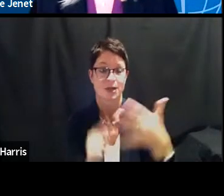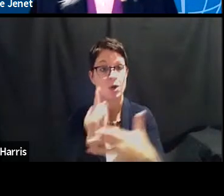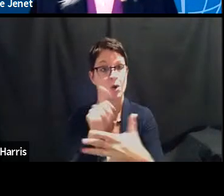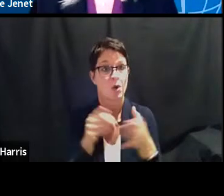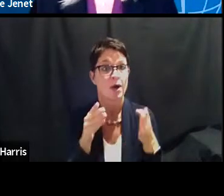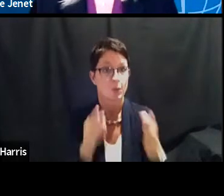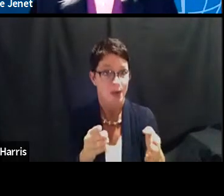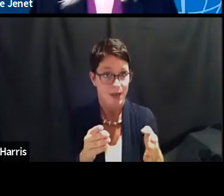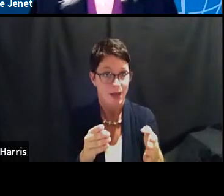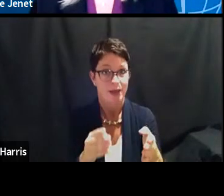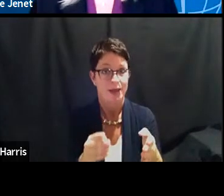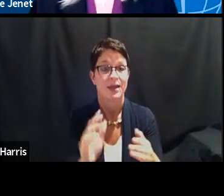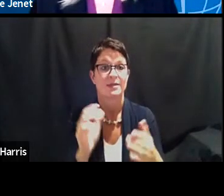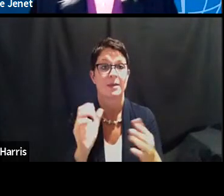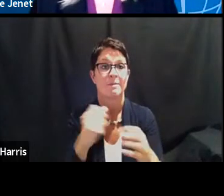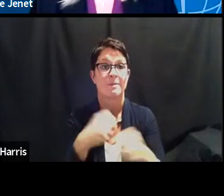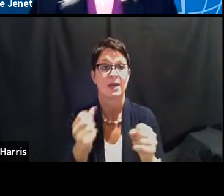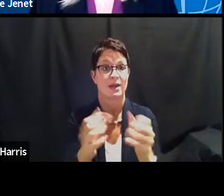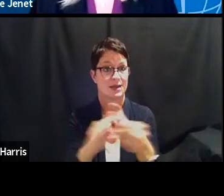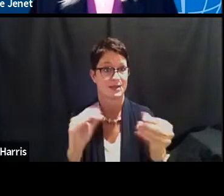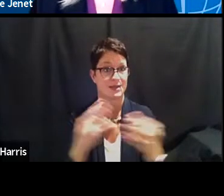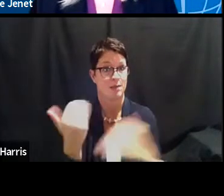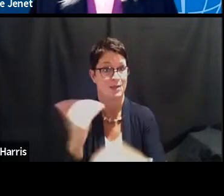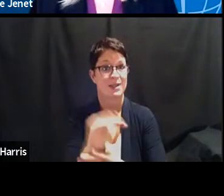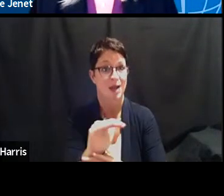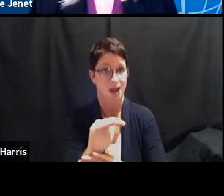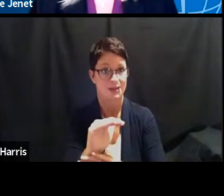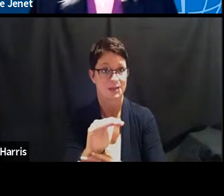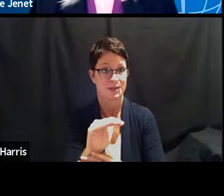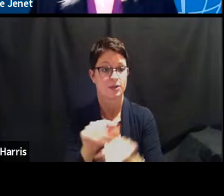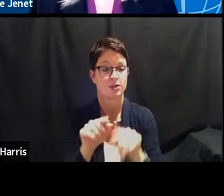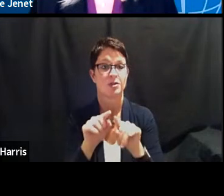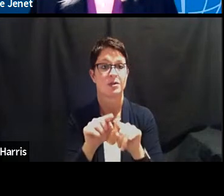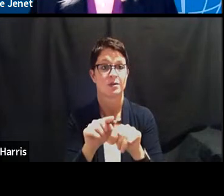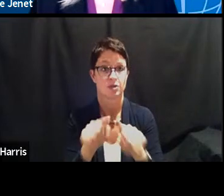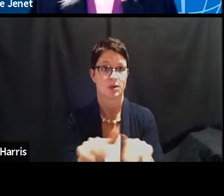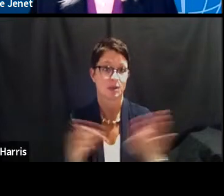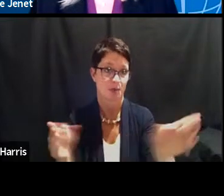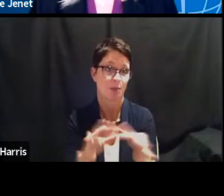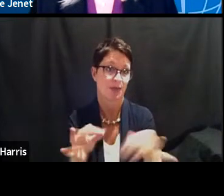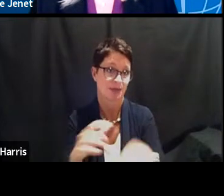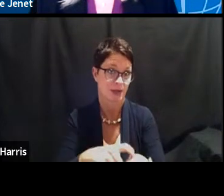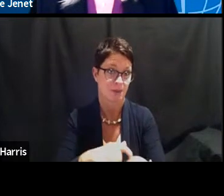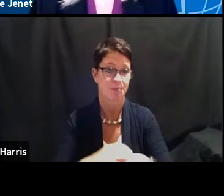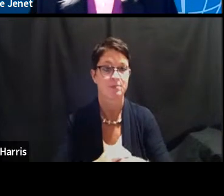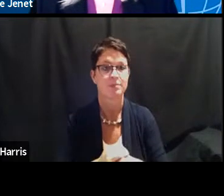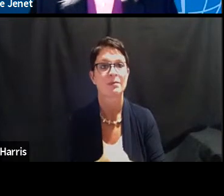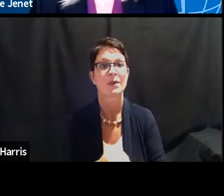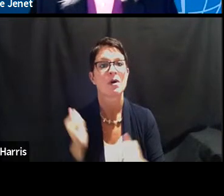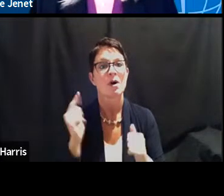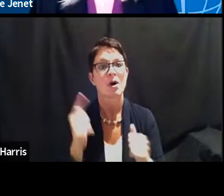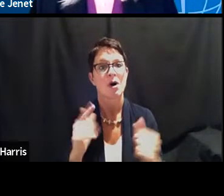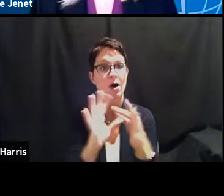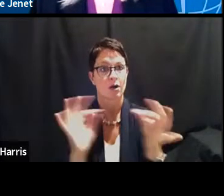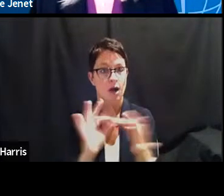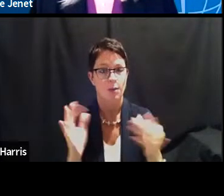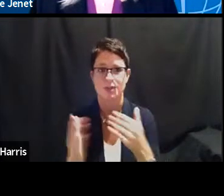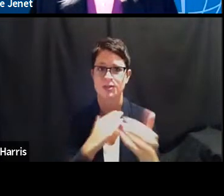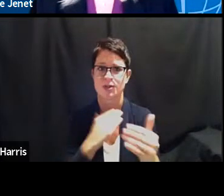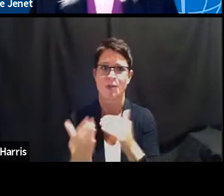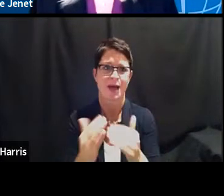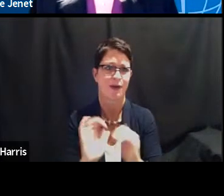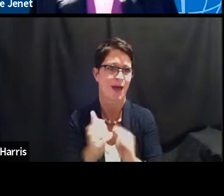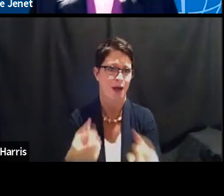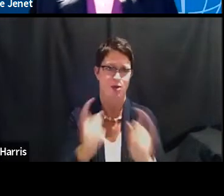way is by making a public statement during today's public hearing. All comments, no matter how they